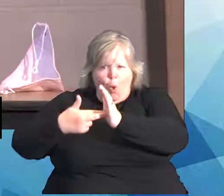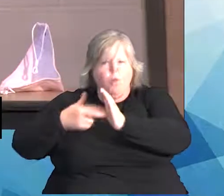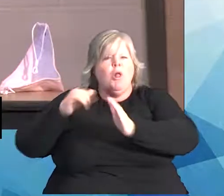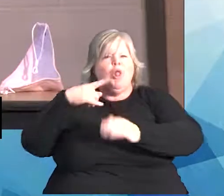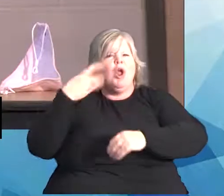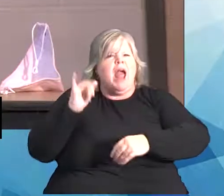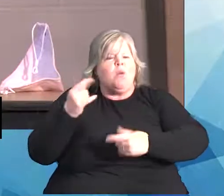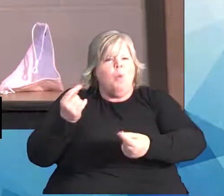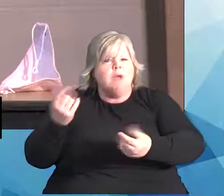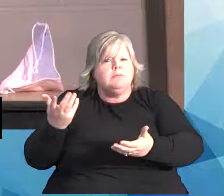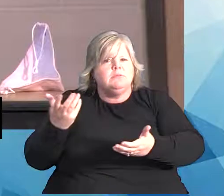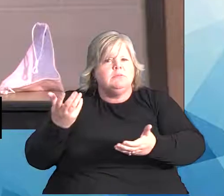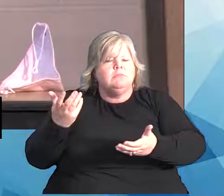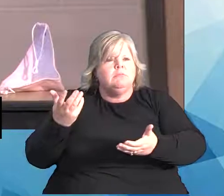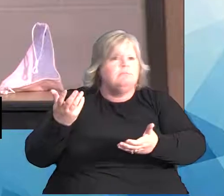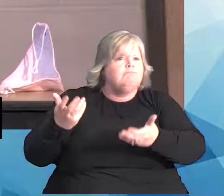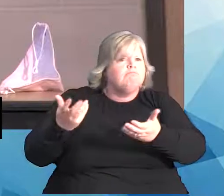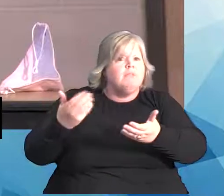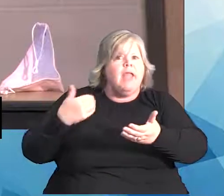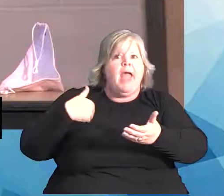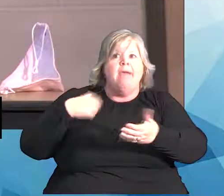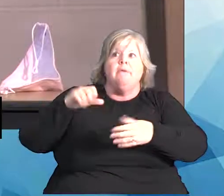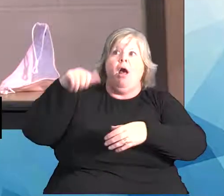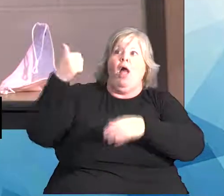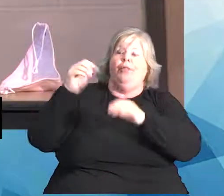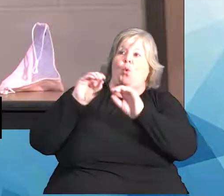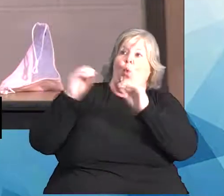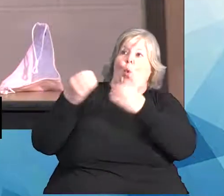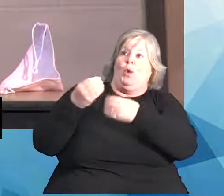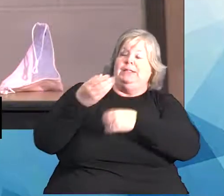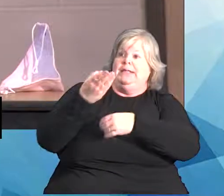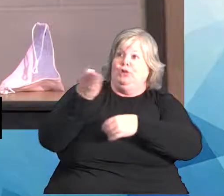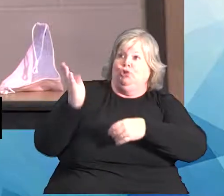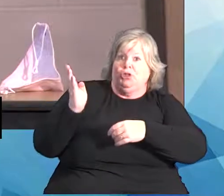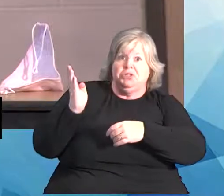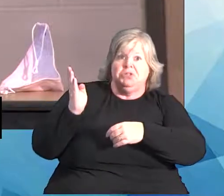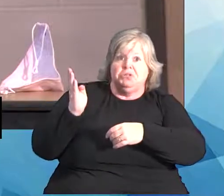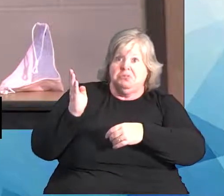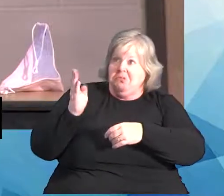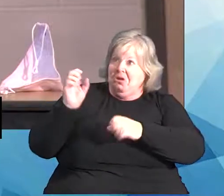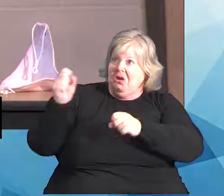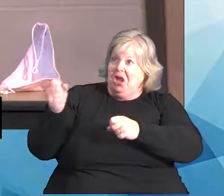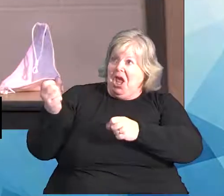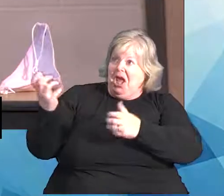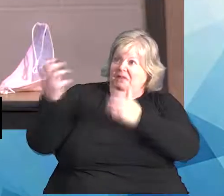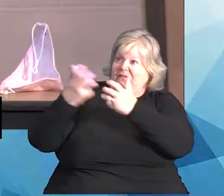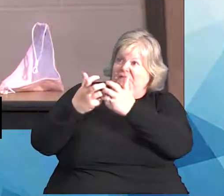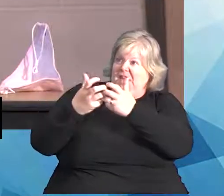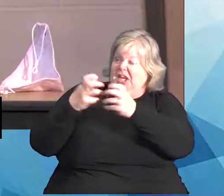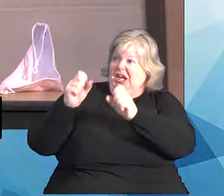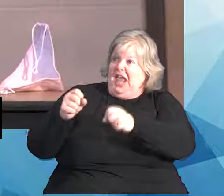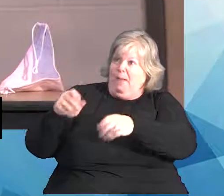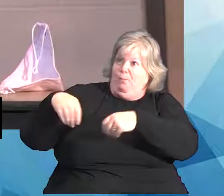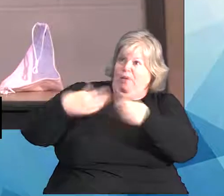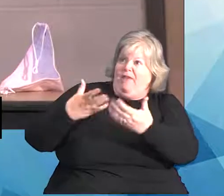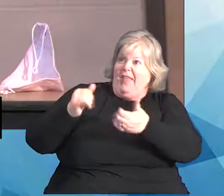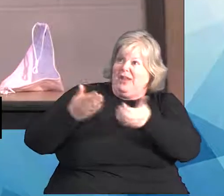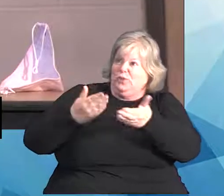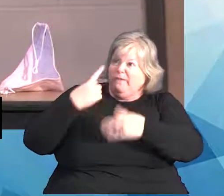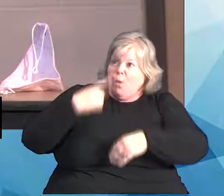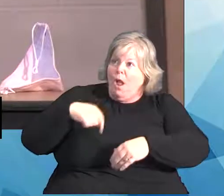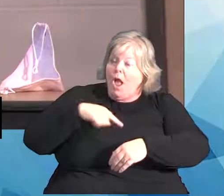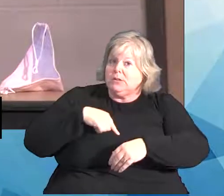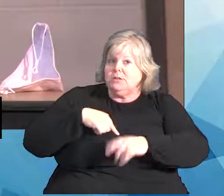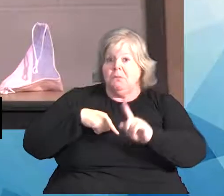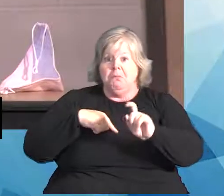there outside organizations that may be able to fit that bill for us? And I say that in the sense